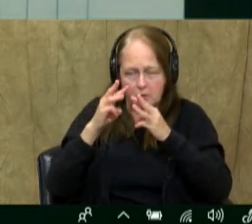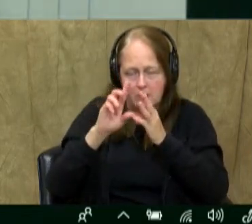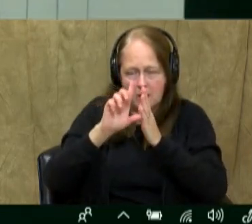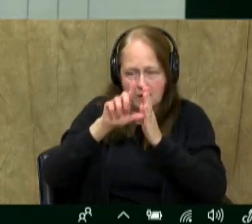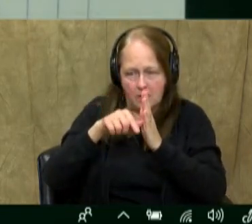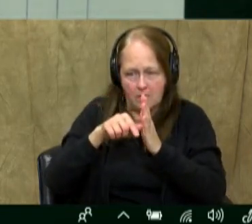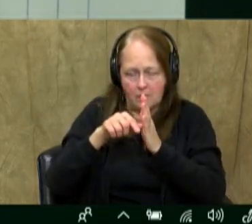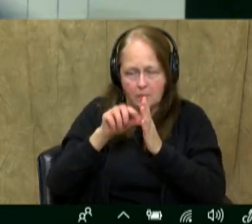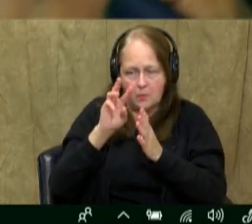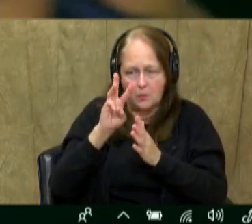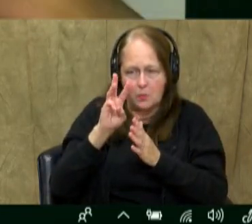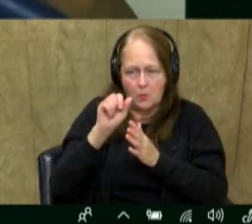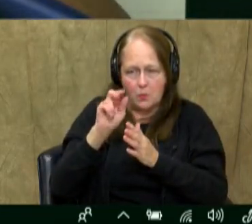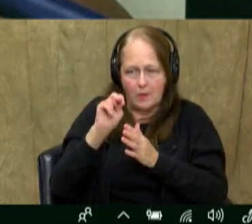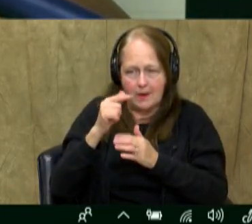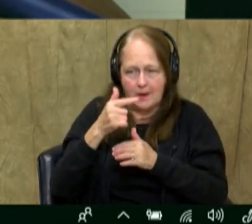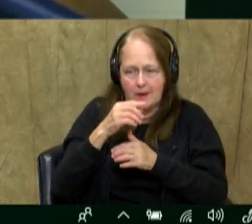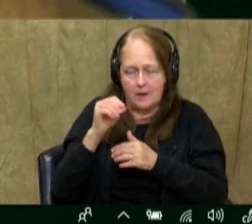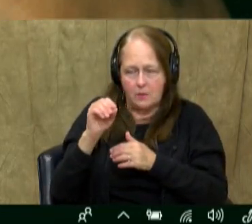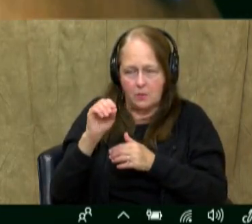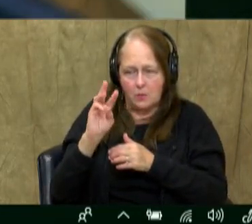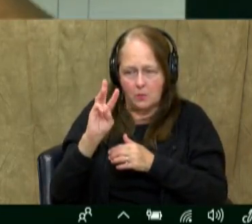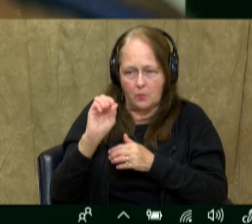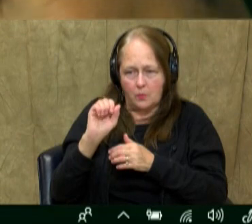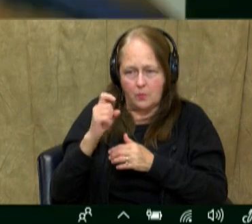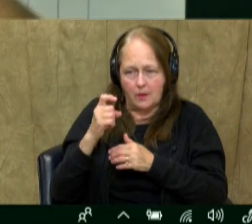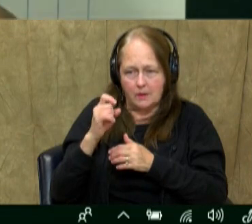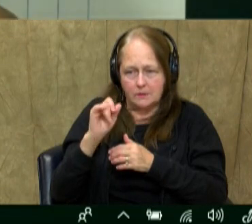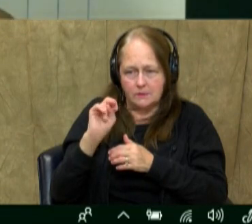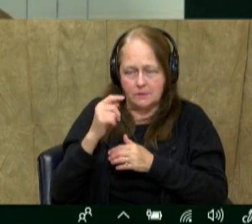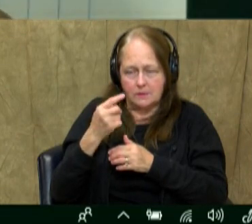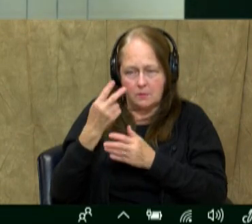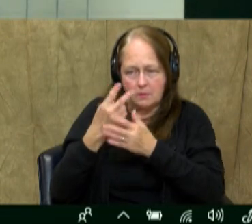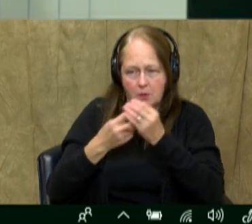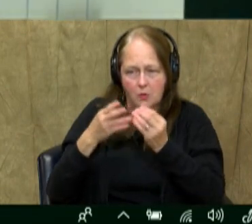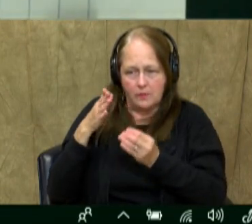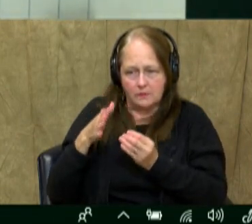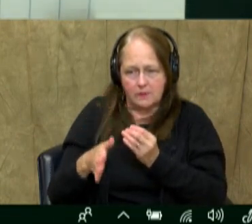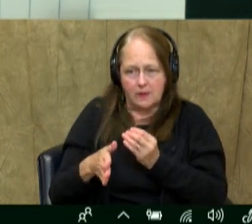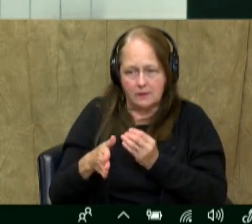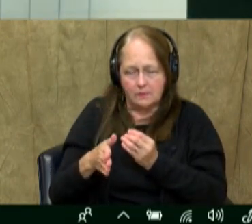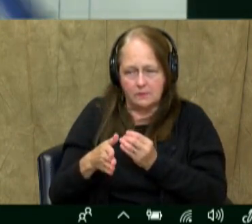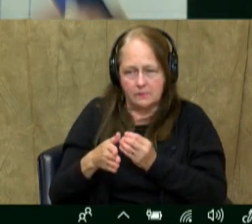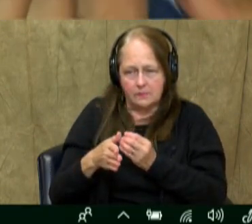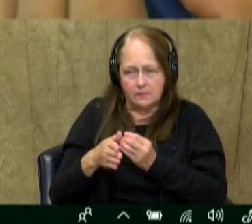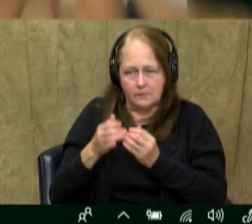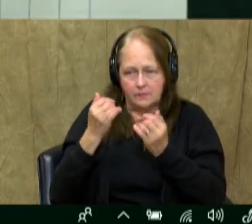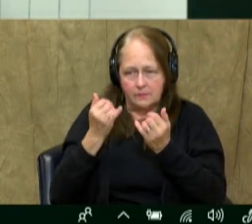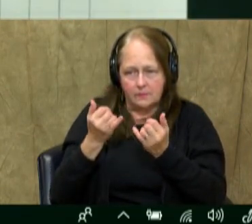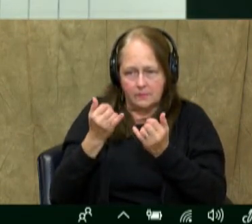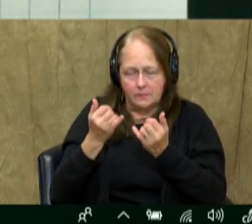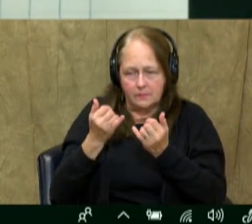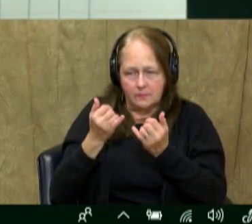and waxing in a minute. Just know that new moon has a crescent moon on both sides. Now that just leaves these last two